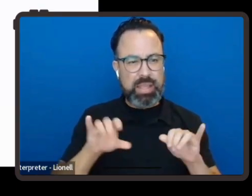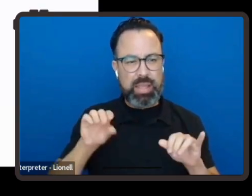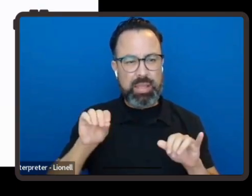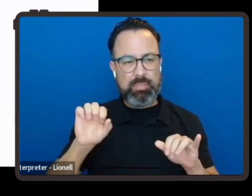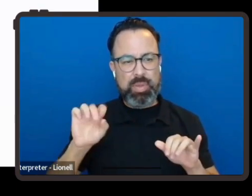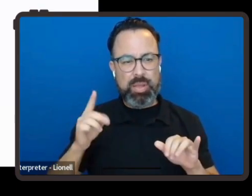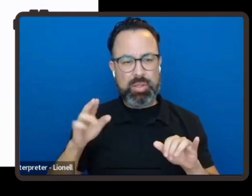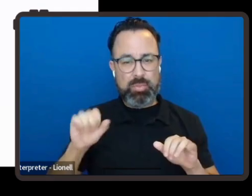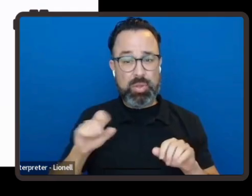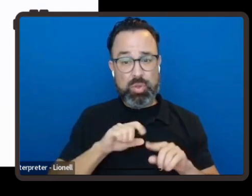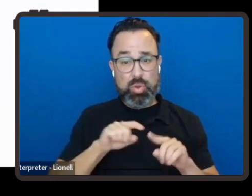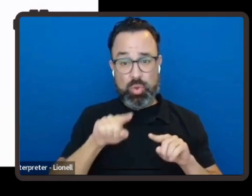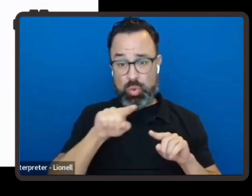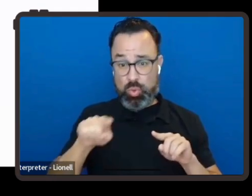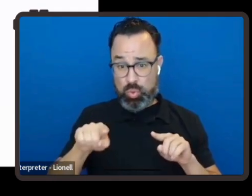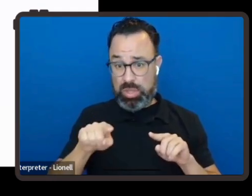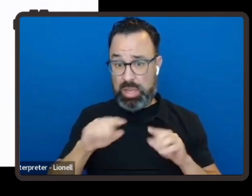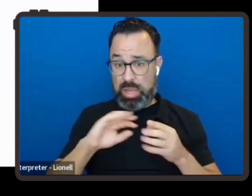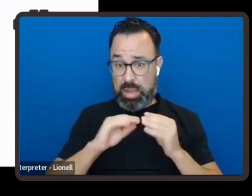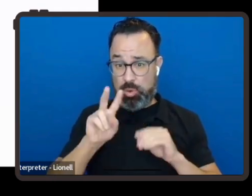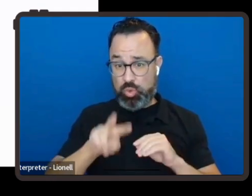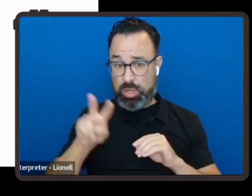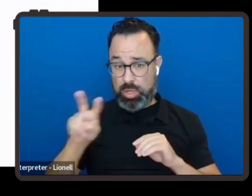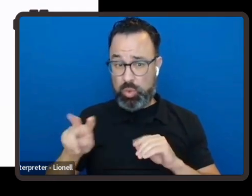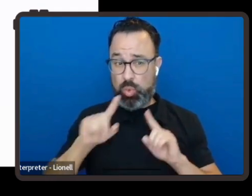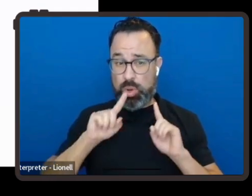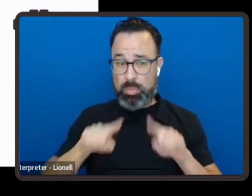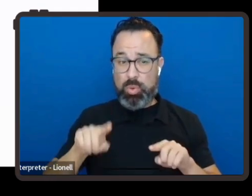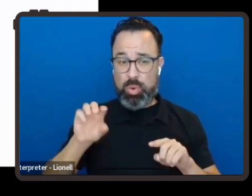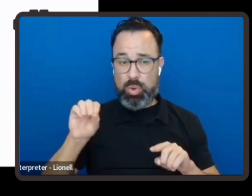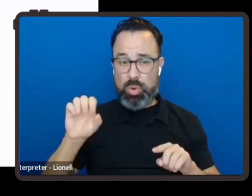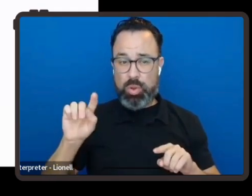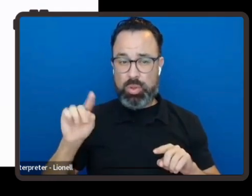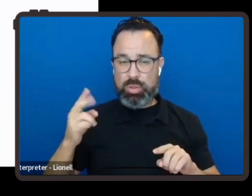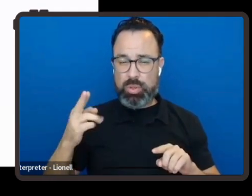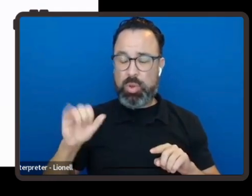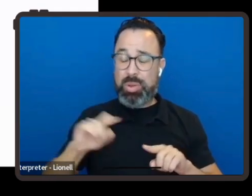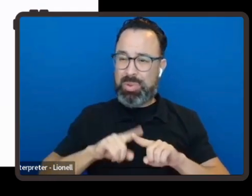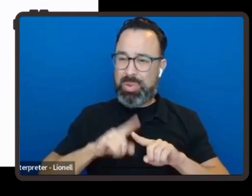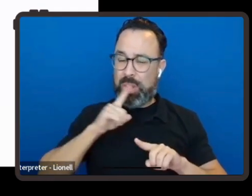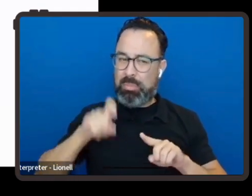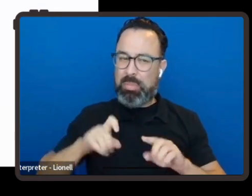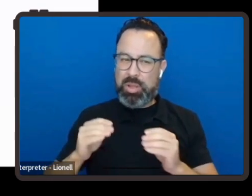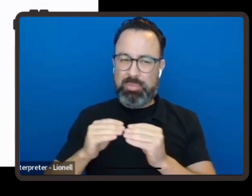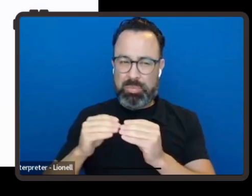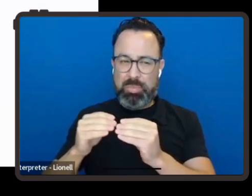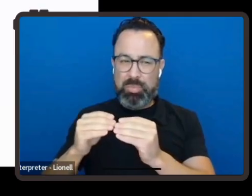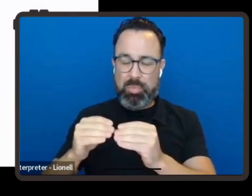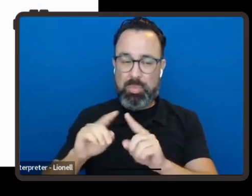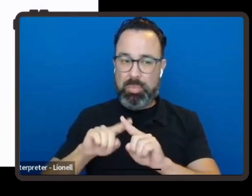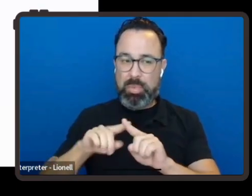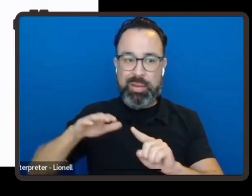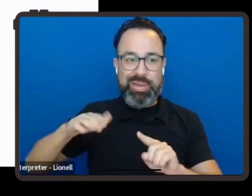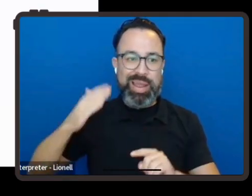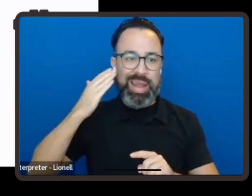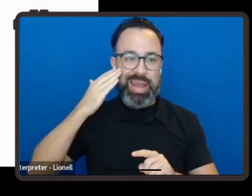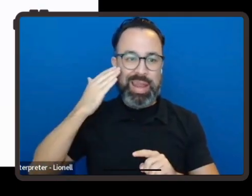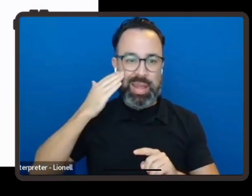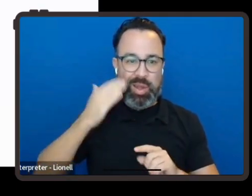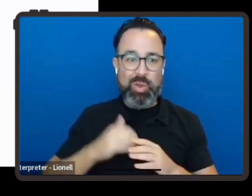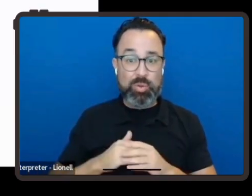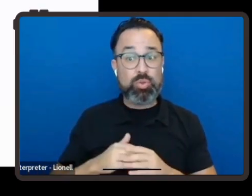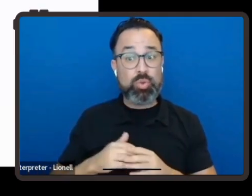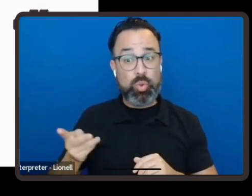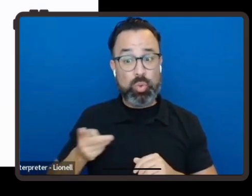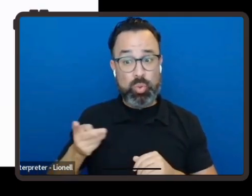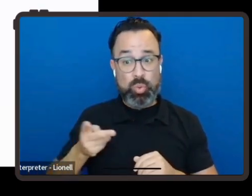22 you see here. Kim and I, we are planning a pamphlet on that to inform the parents to pay